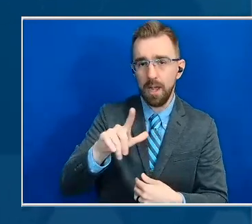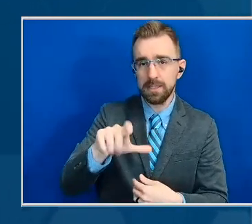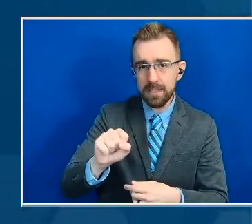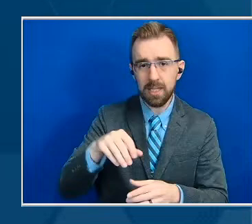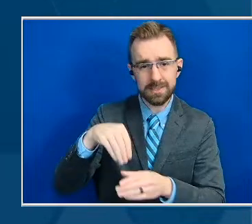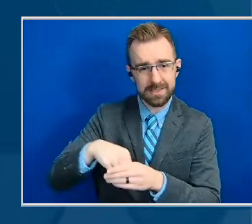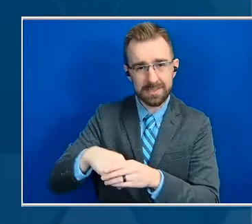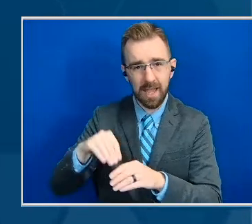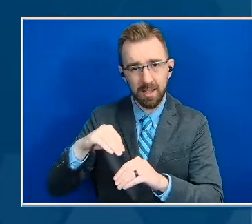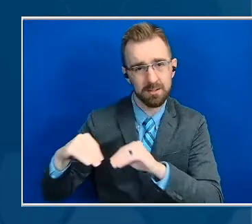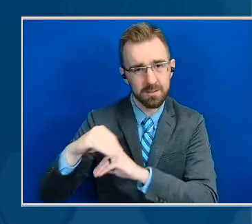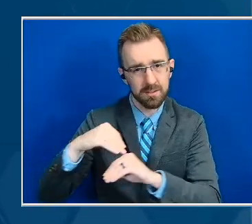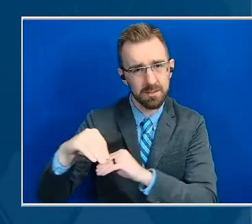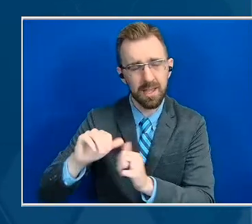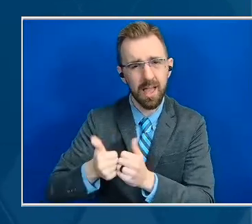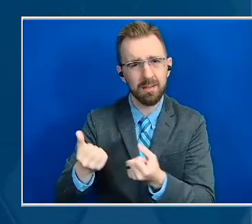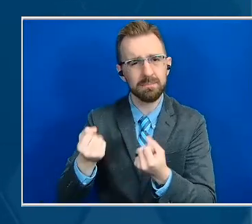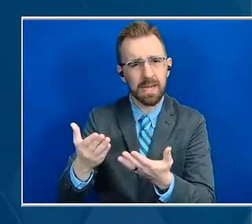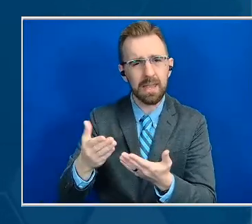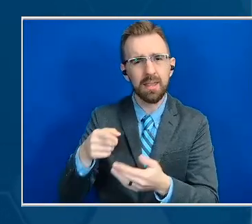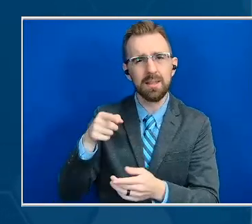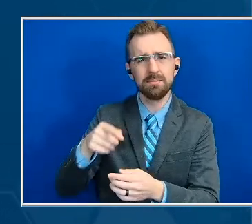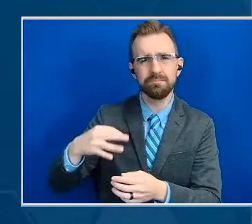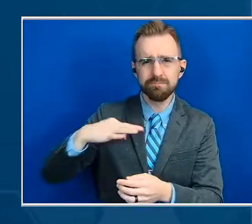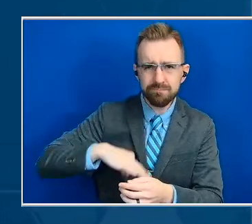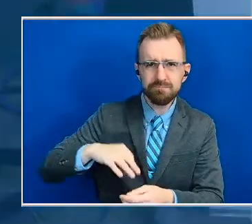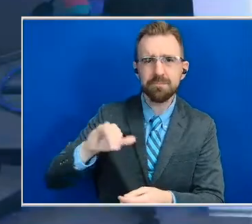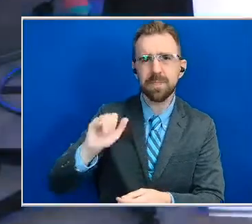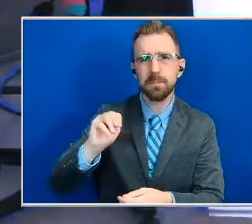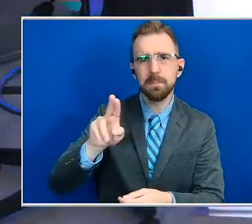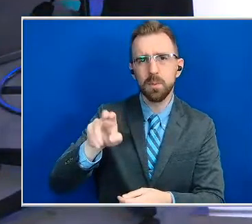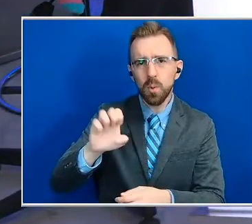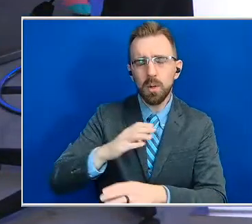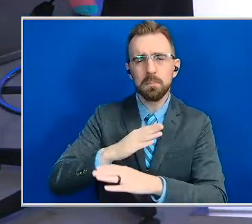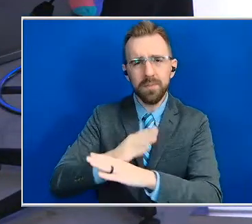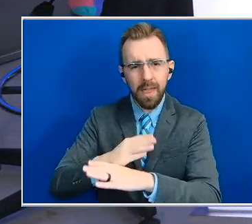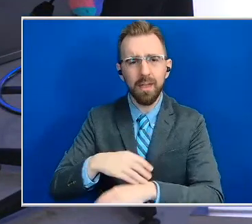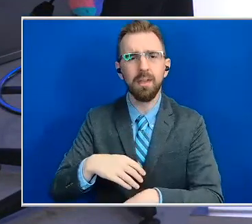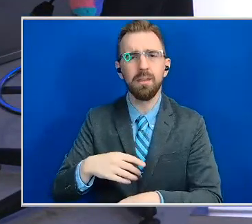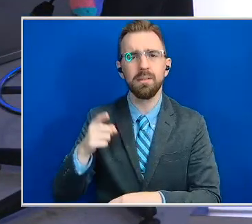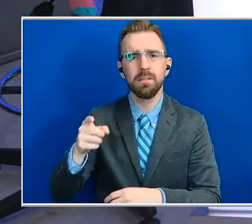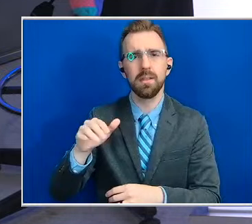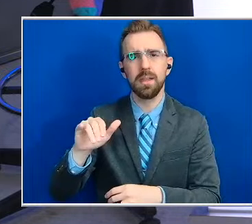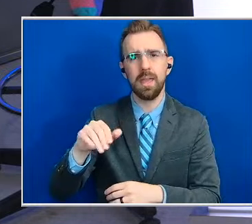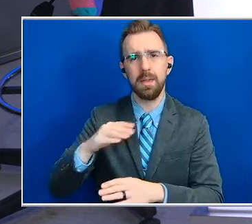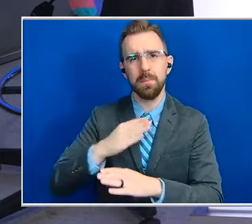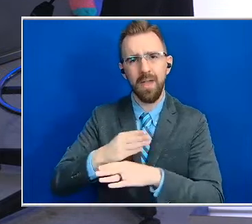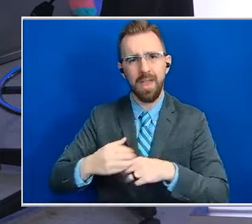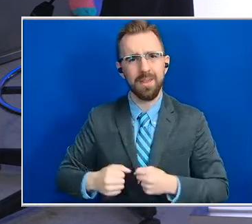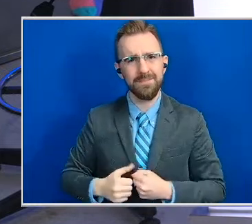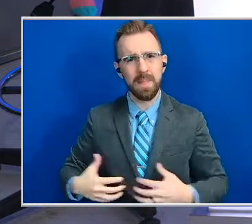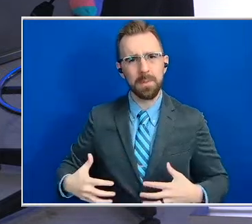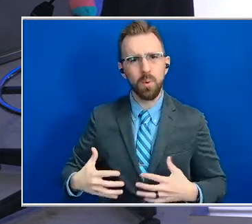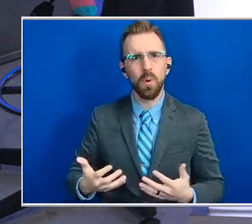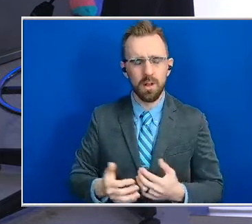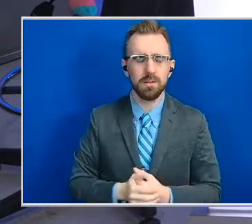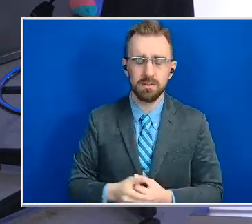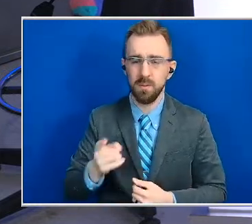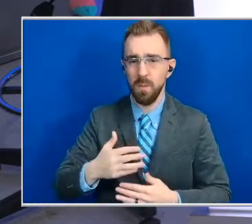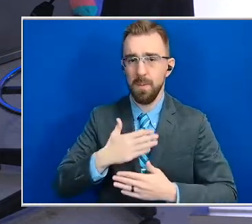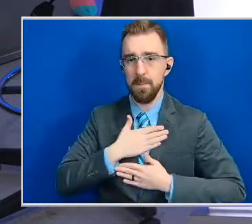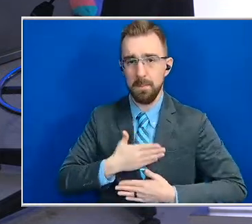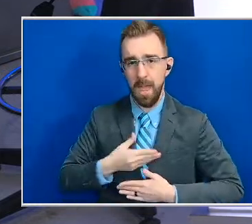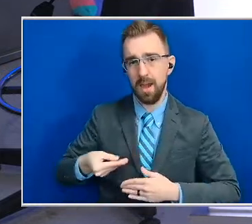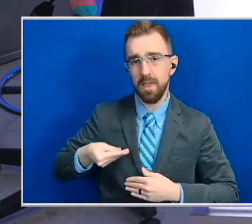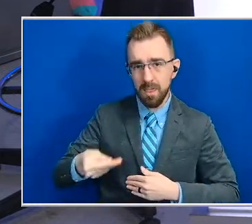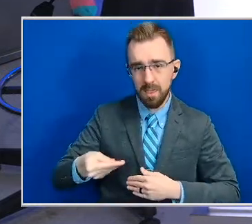how it has so many immunological and anti-inflammatory properties. So really, breast milk coming from the body is a whole lot smarter than the formula coming